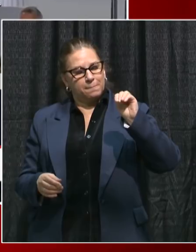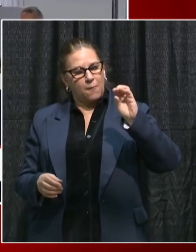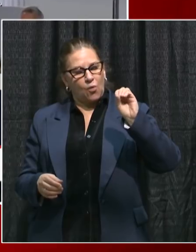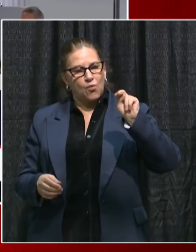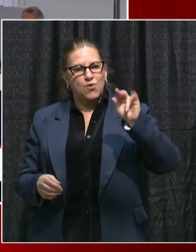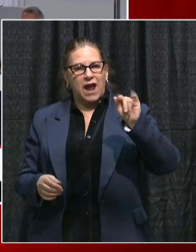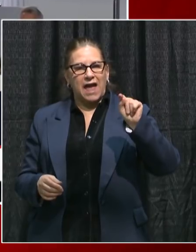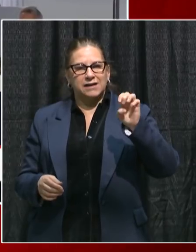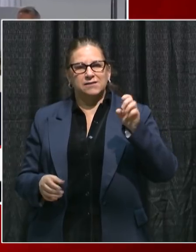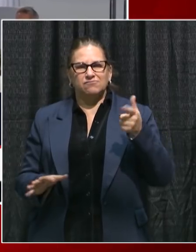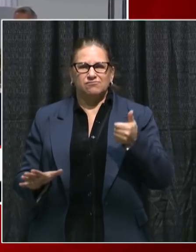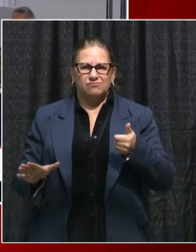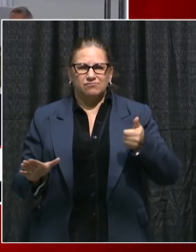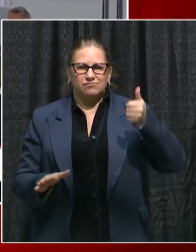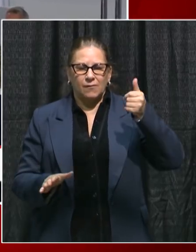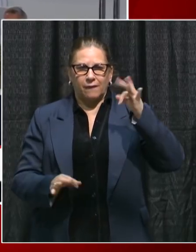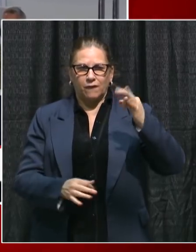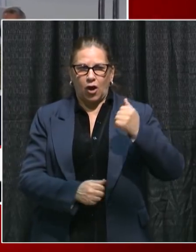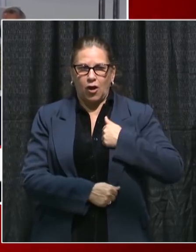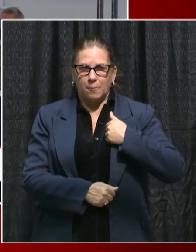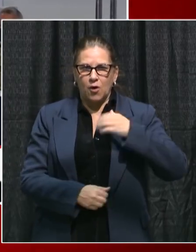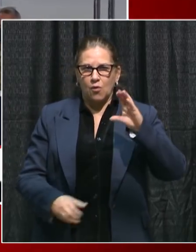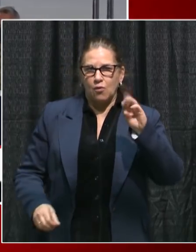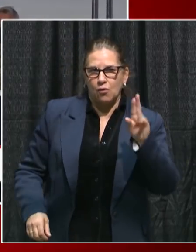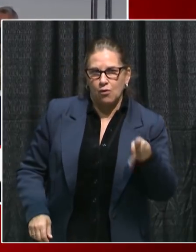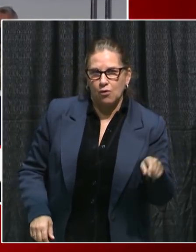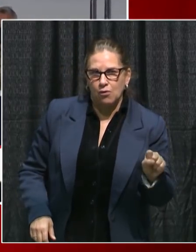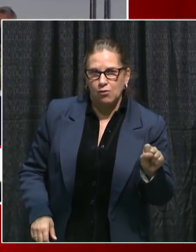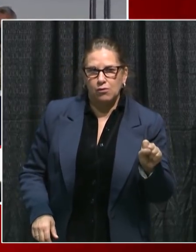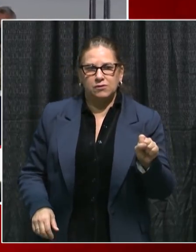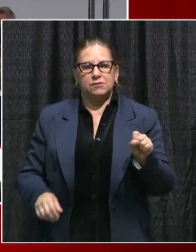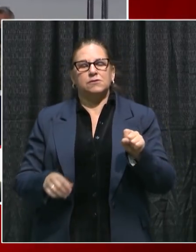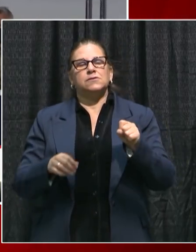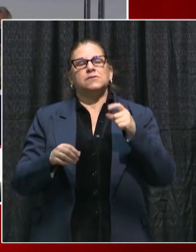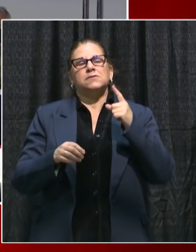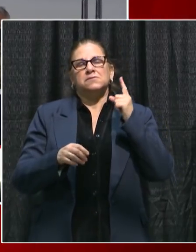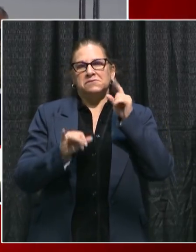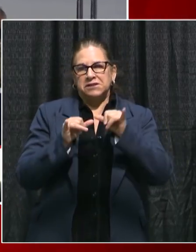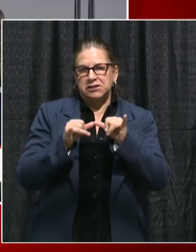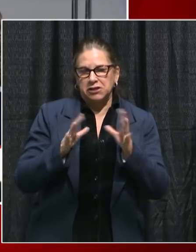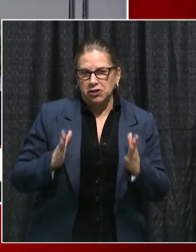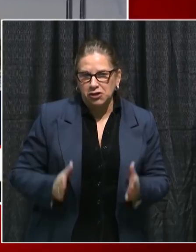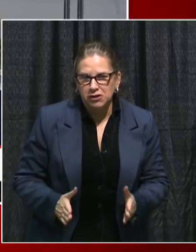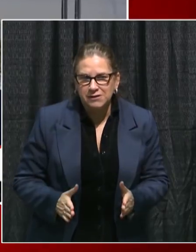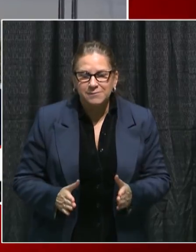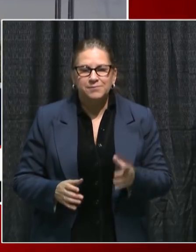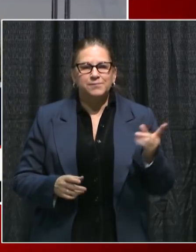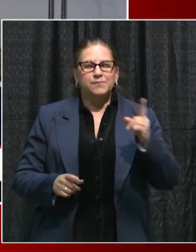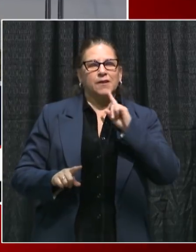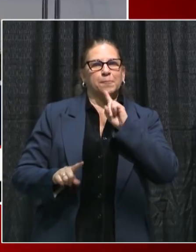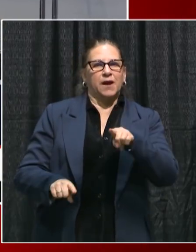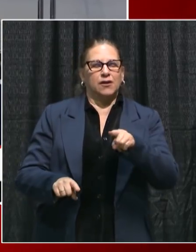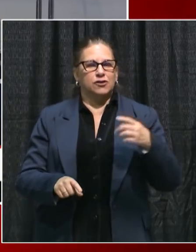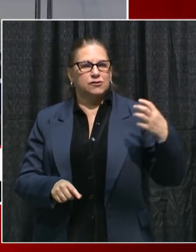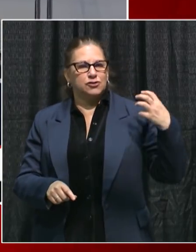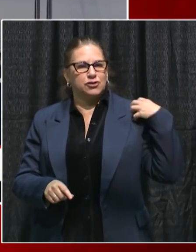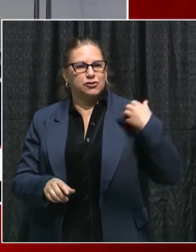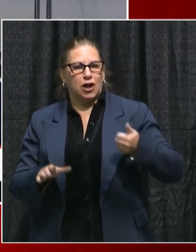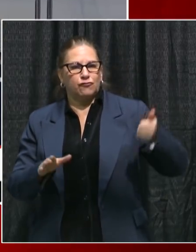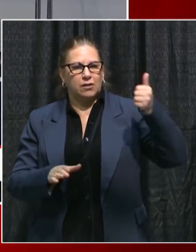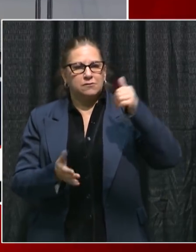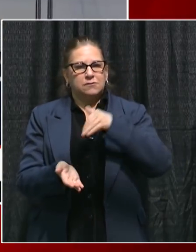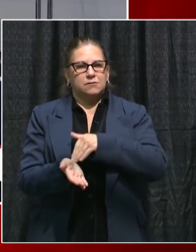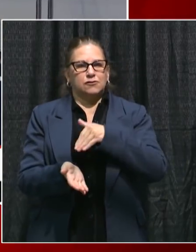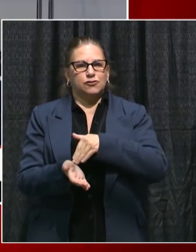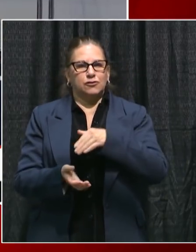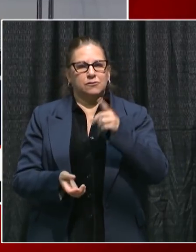the Army Corps of Engineers. He's the Chief of Engineers and Commanding General, as well as Dr. Jack Sava,